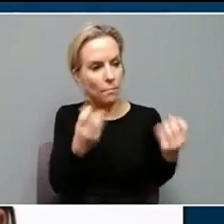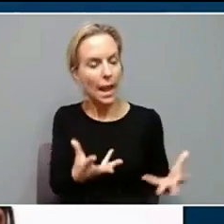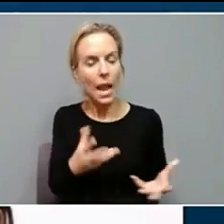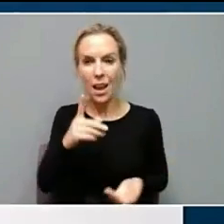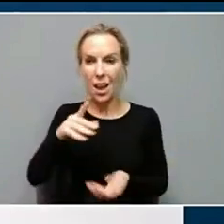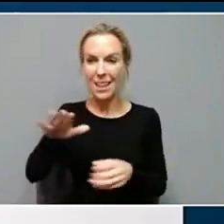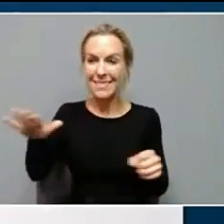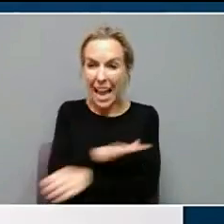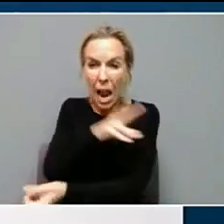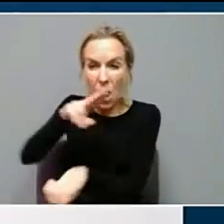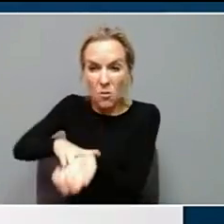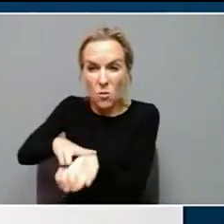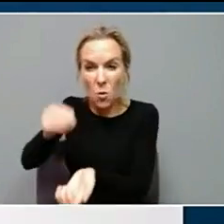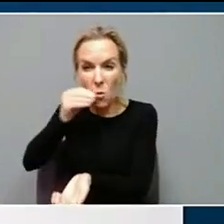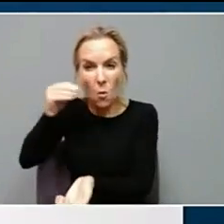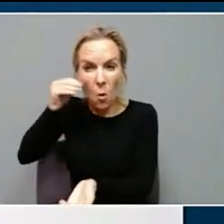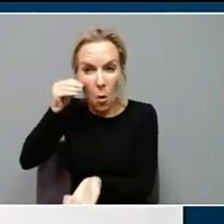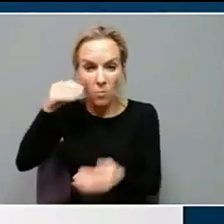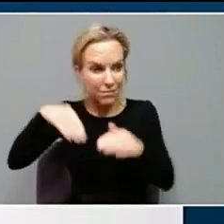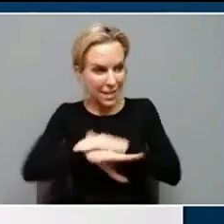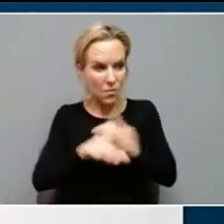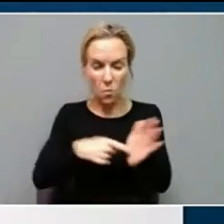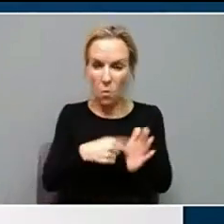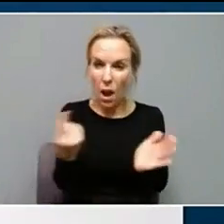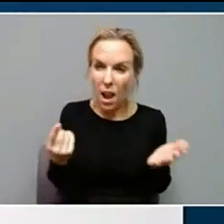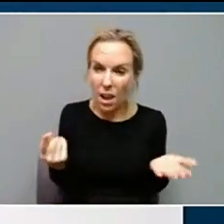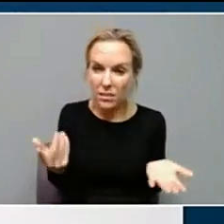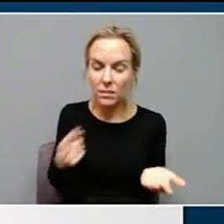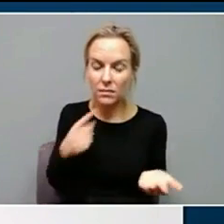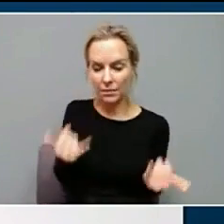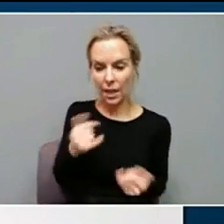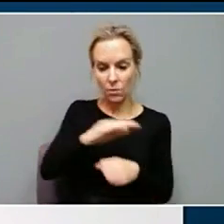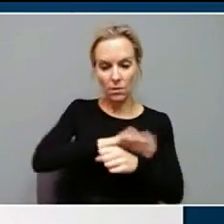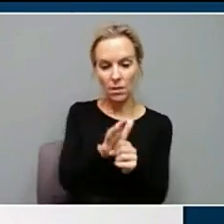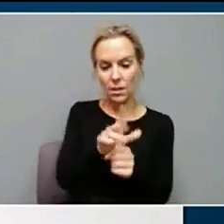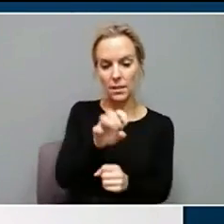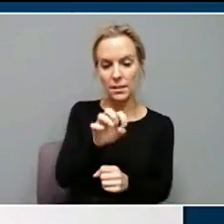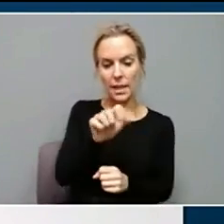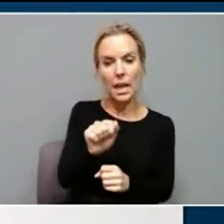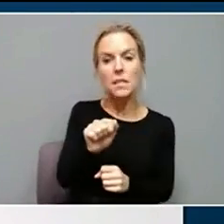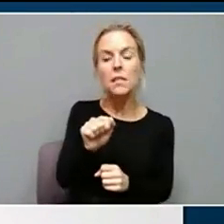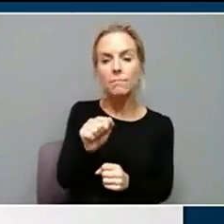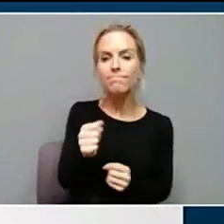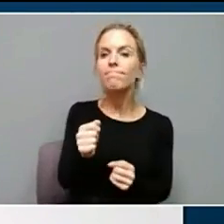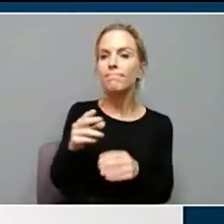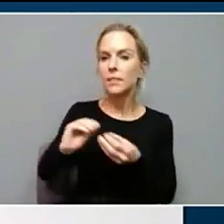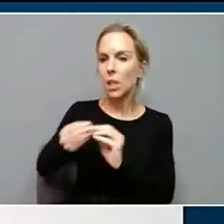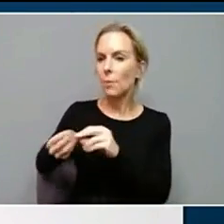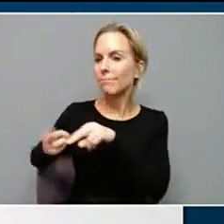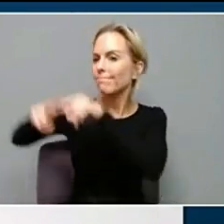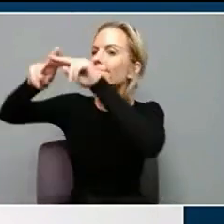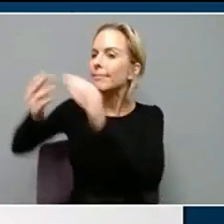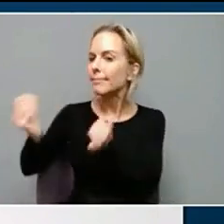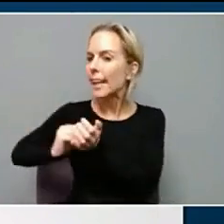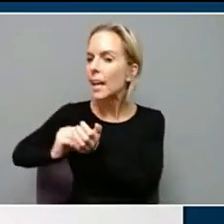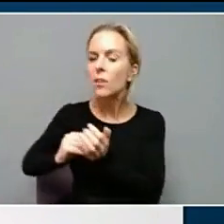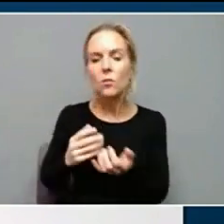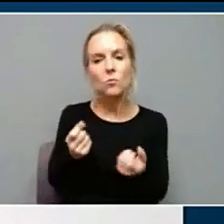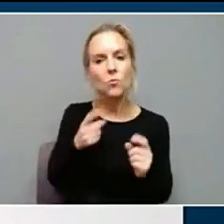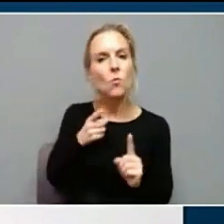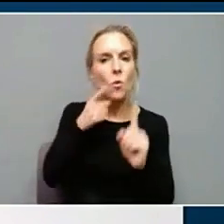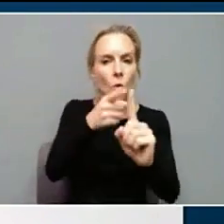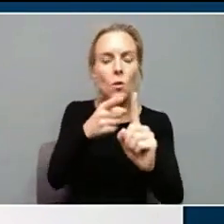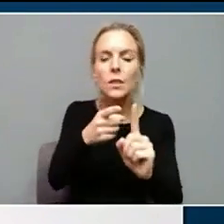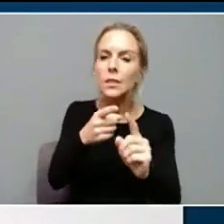at one time. Now, with the Delta variant, those numbers are picking back up again, so we're really trying to work towards lowering